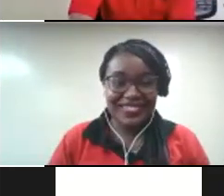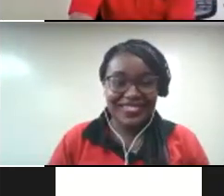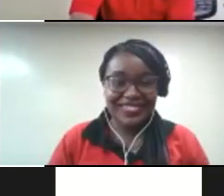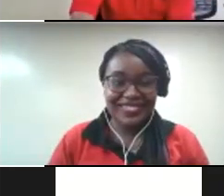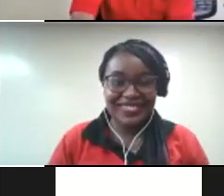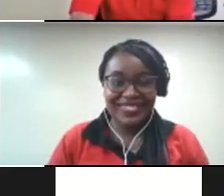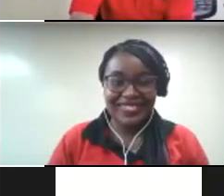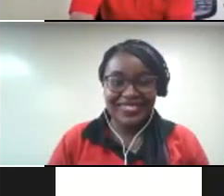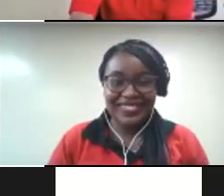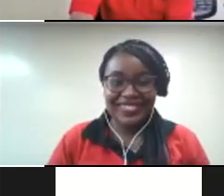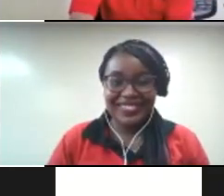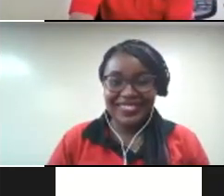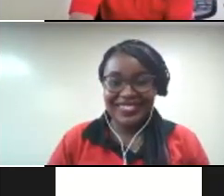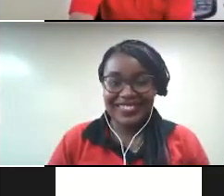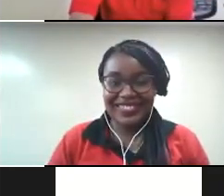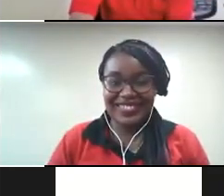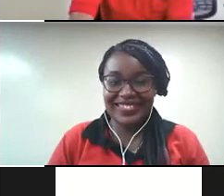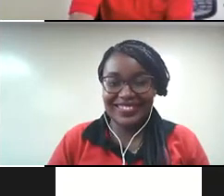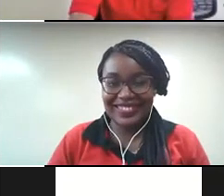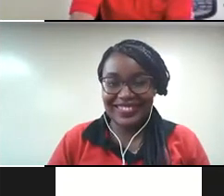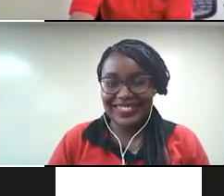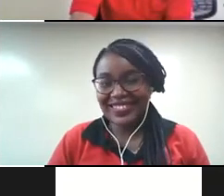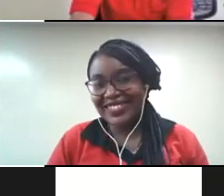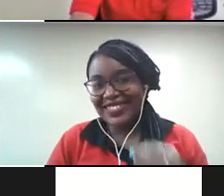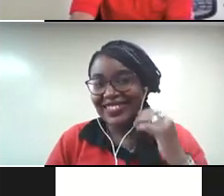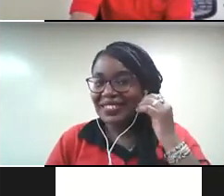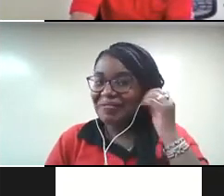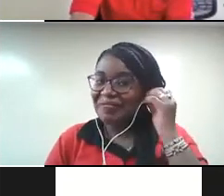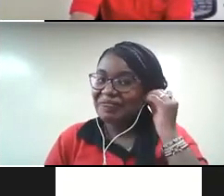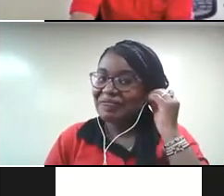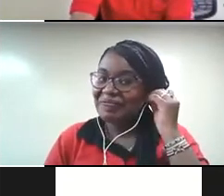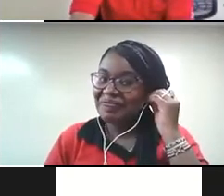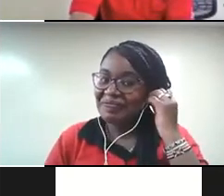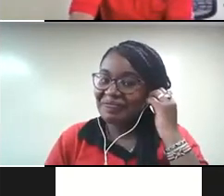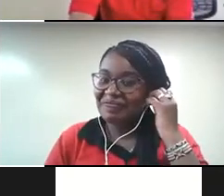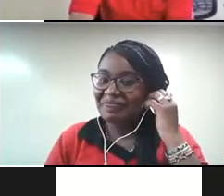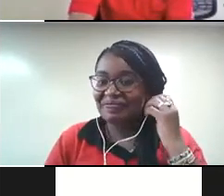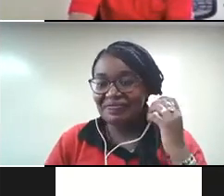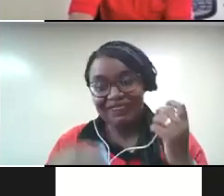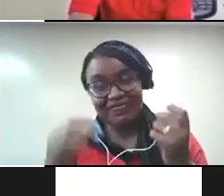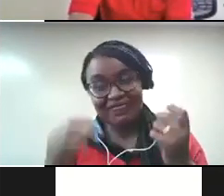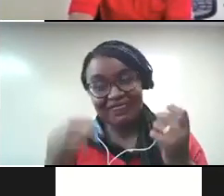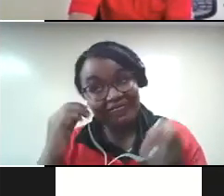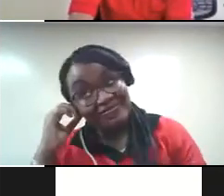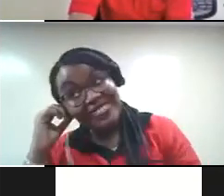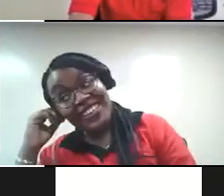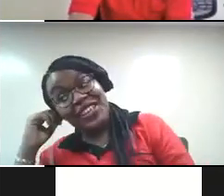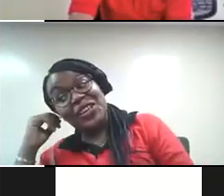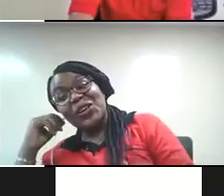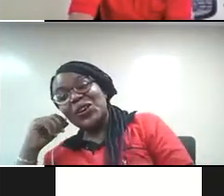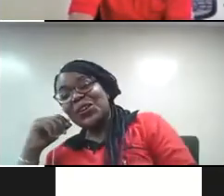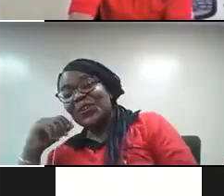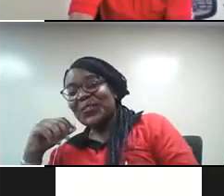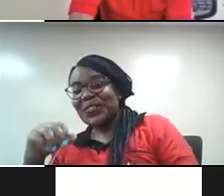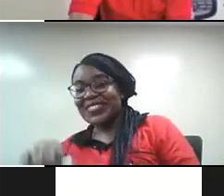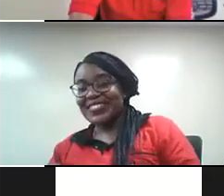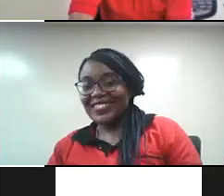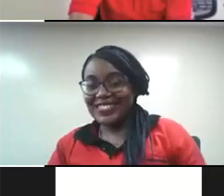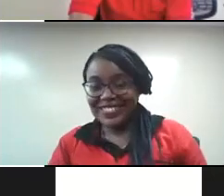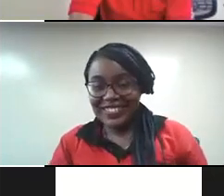the Holy Spirit be with us now and forevermore. Amen. Thank you very much.